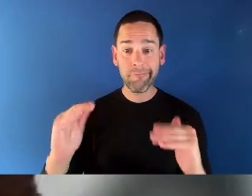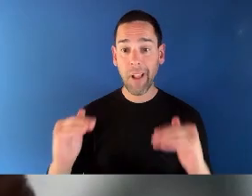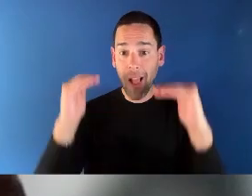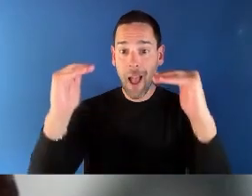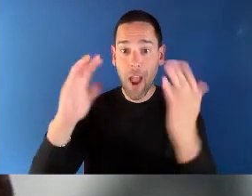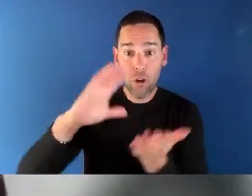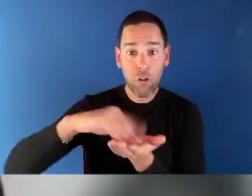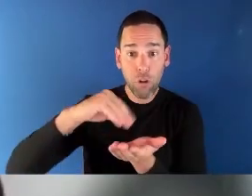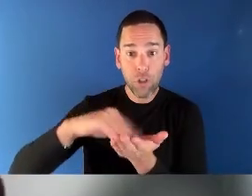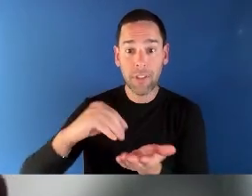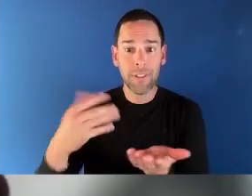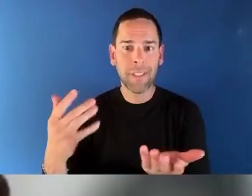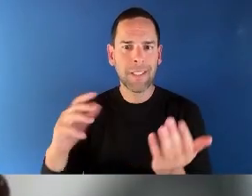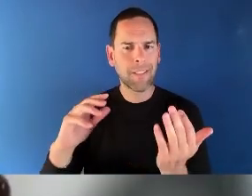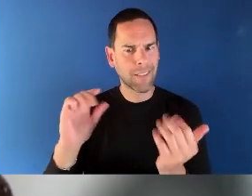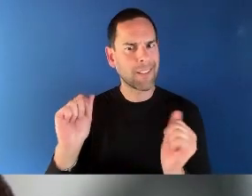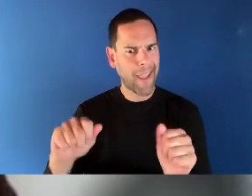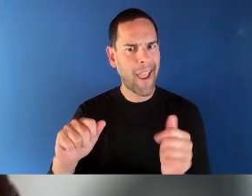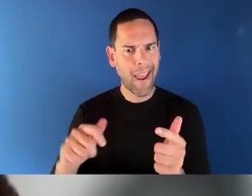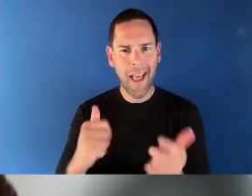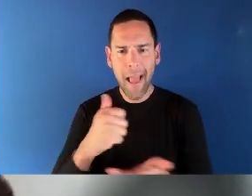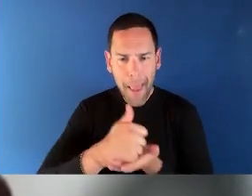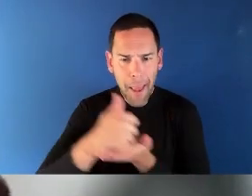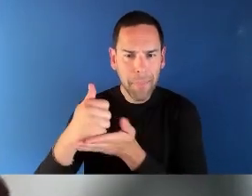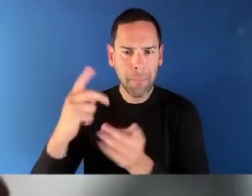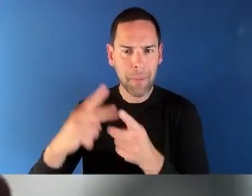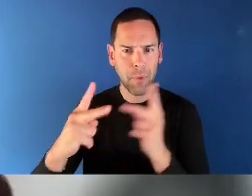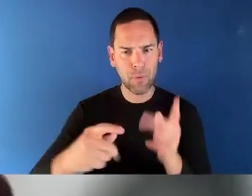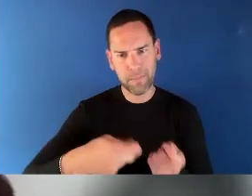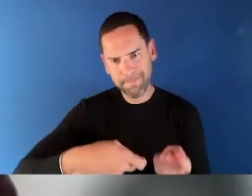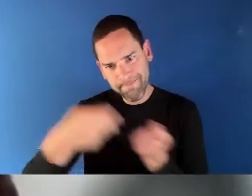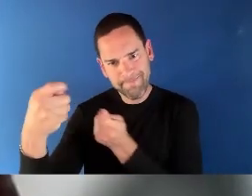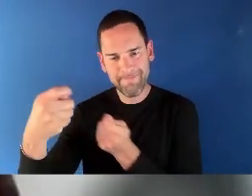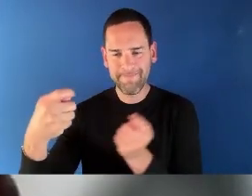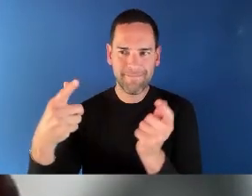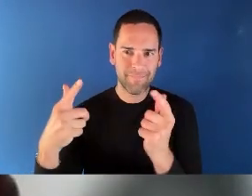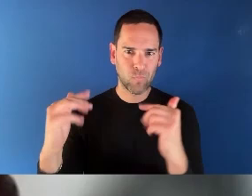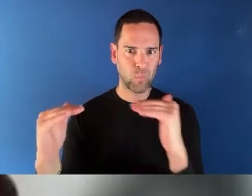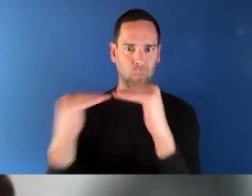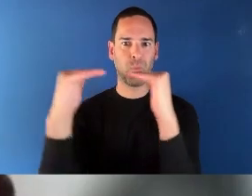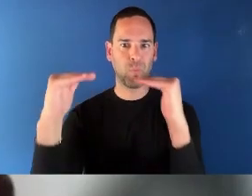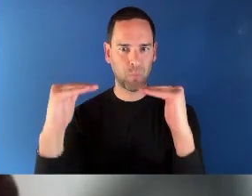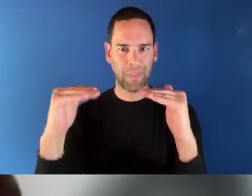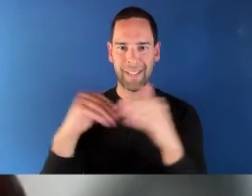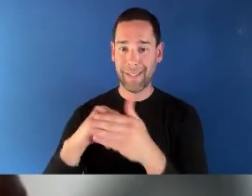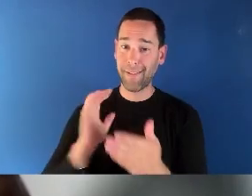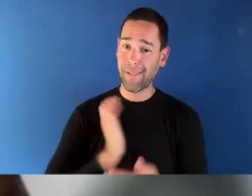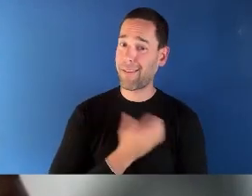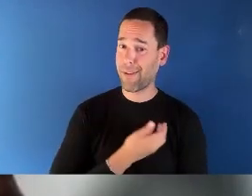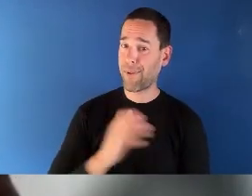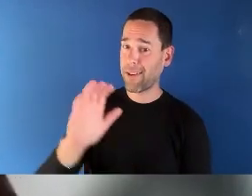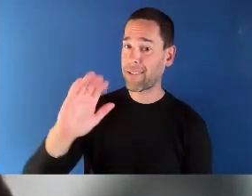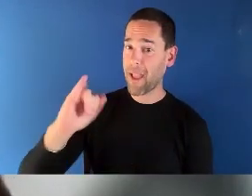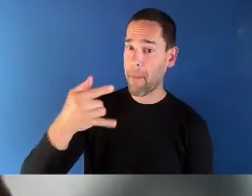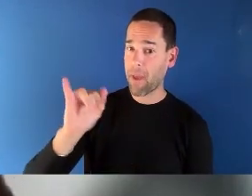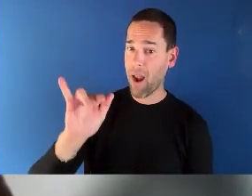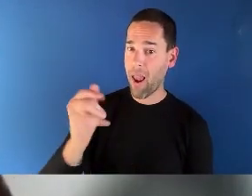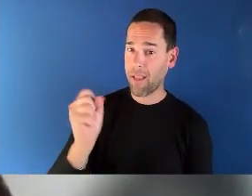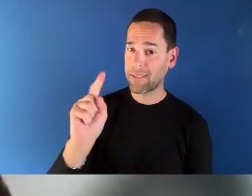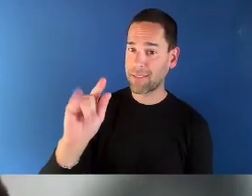can be the great equalizer in this capitalistic society value system that we live in. It's all